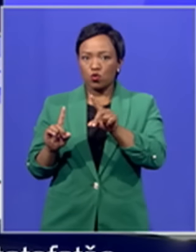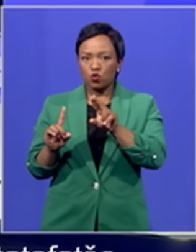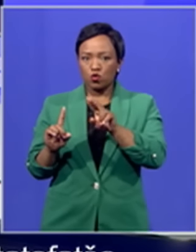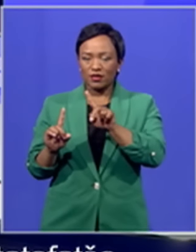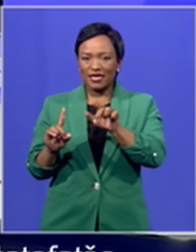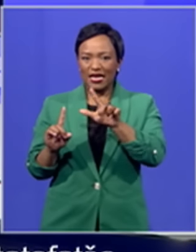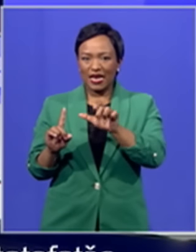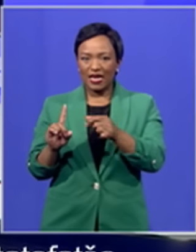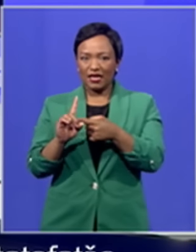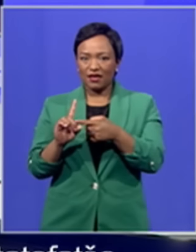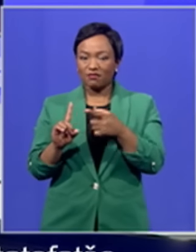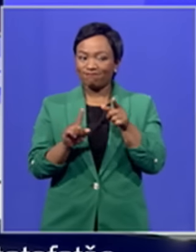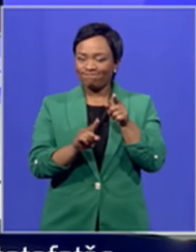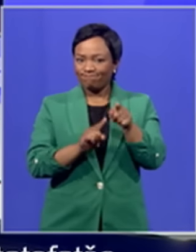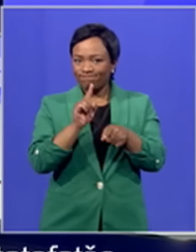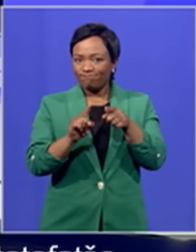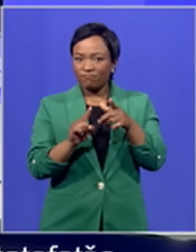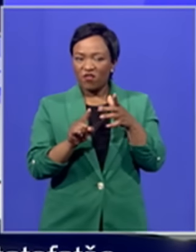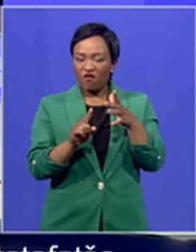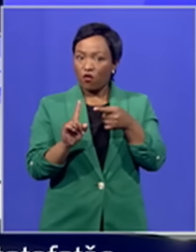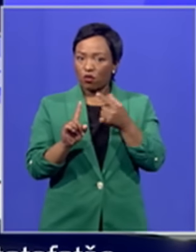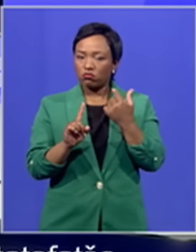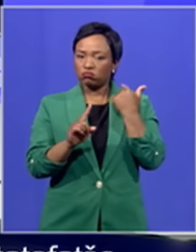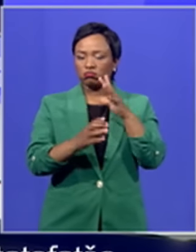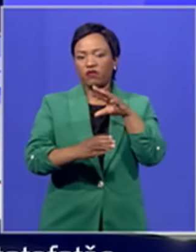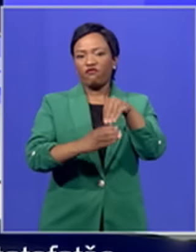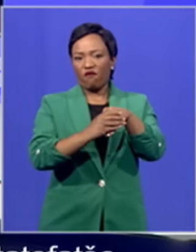a latofatšago ka tlase ga molawana wa botšhošetši.